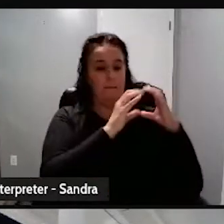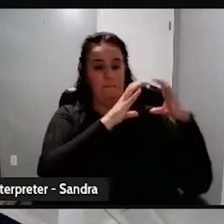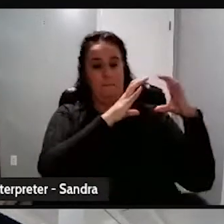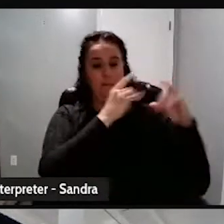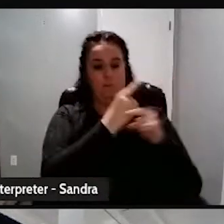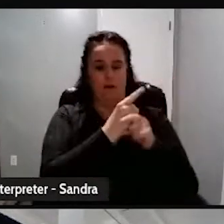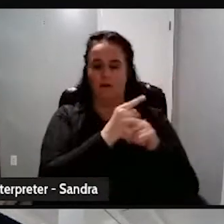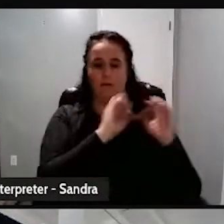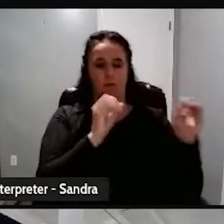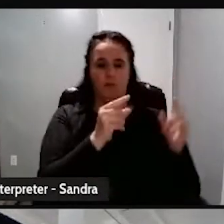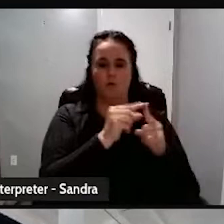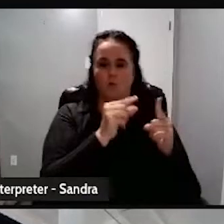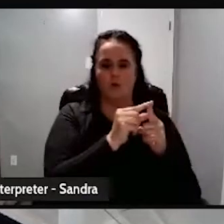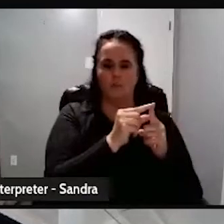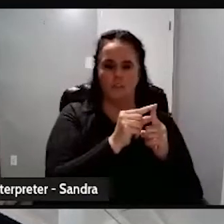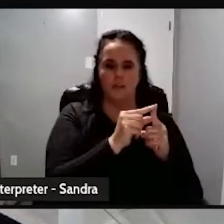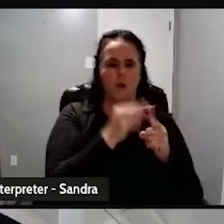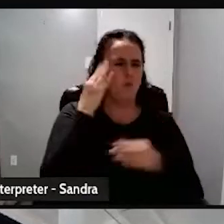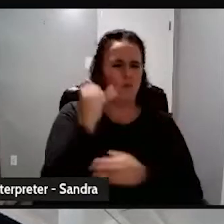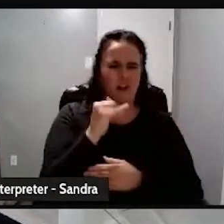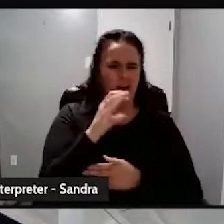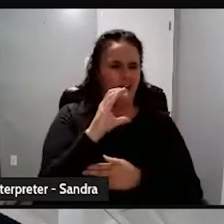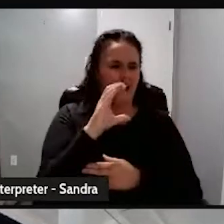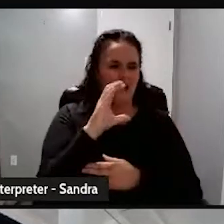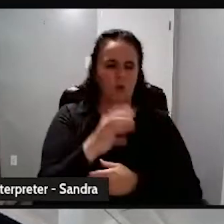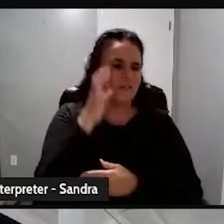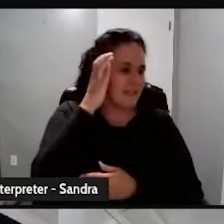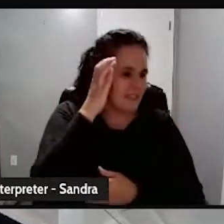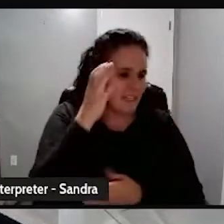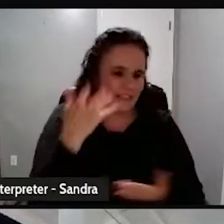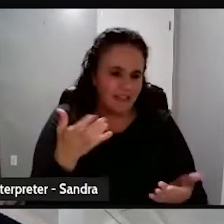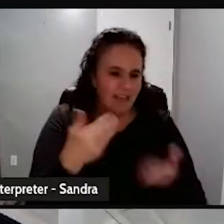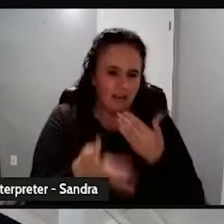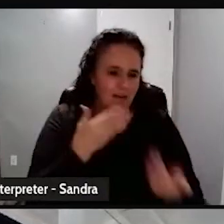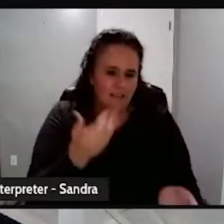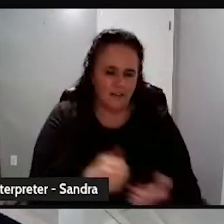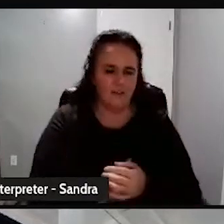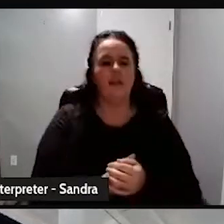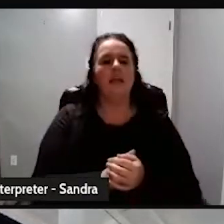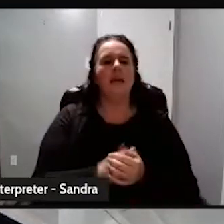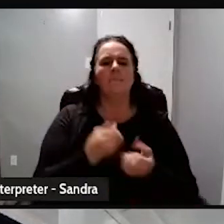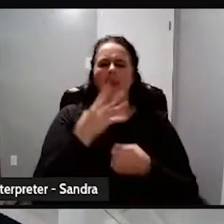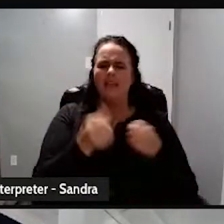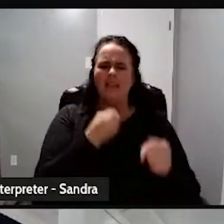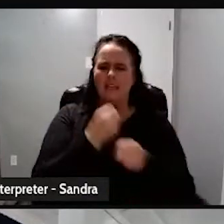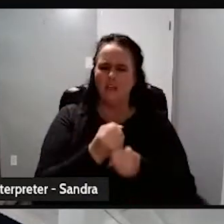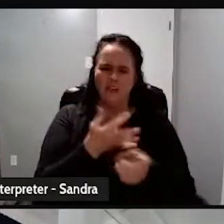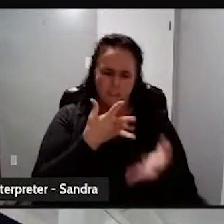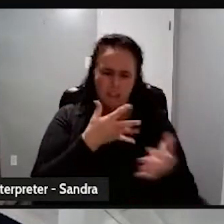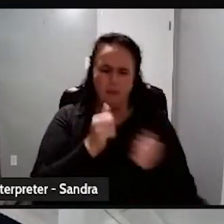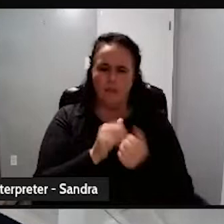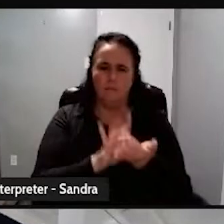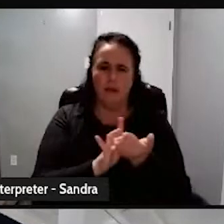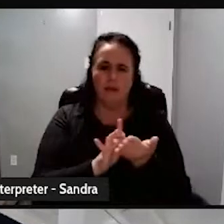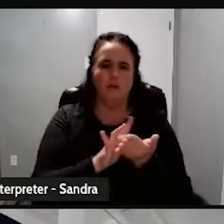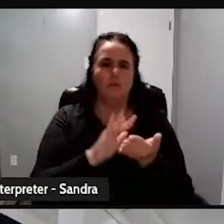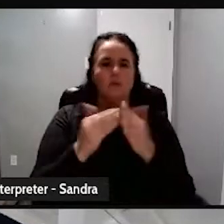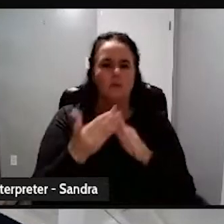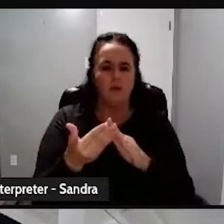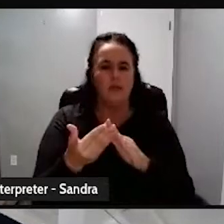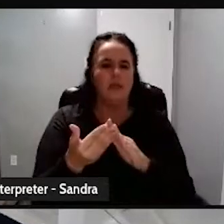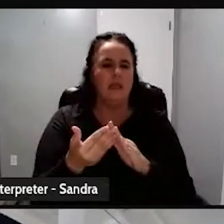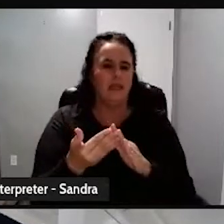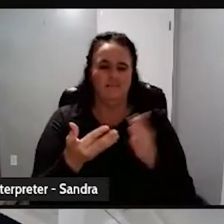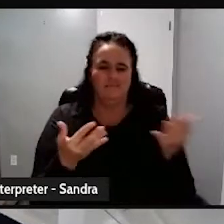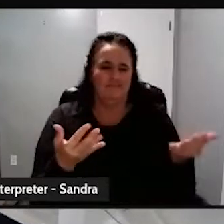is listening. All through my years of dealing with the medical community, I have felt impotent and exposed by